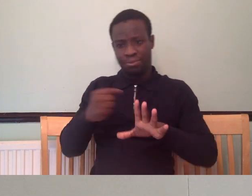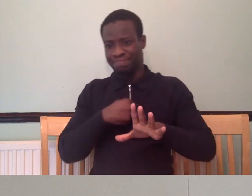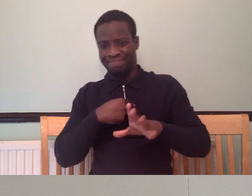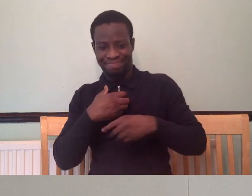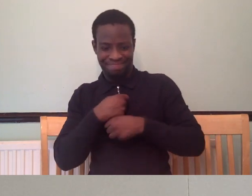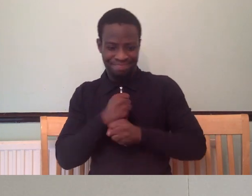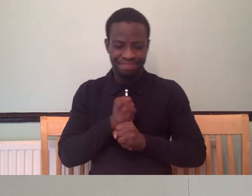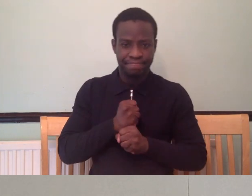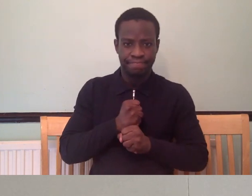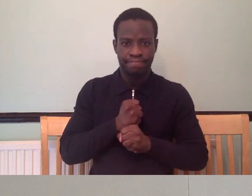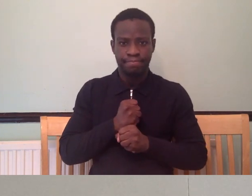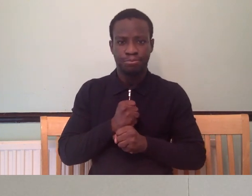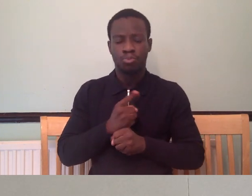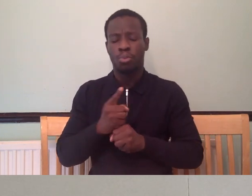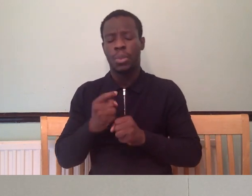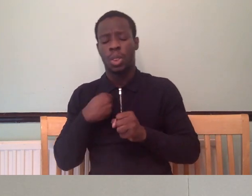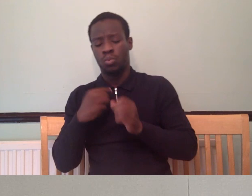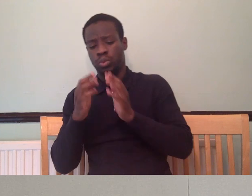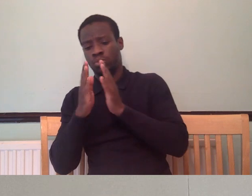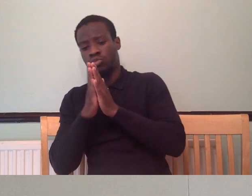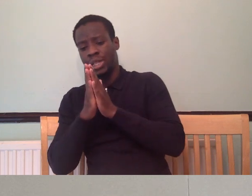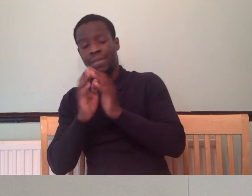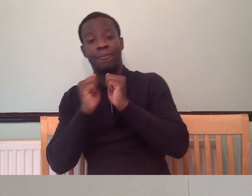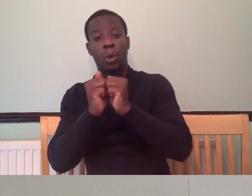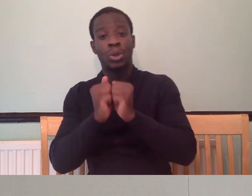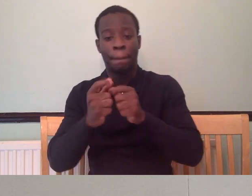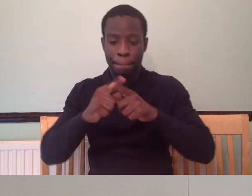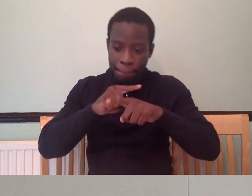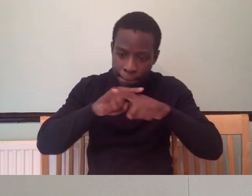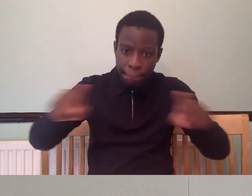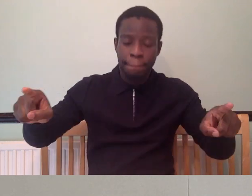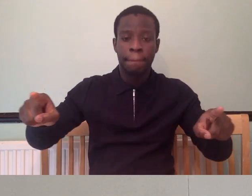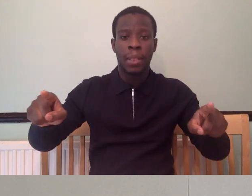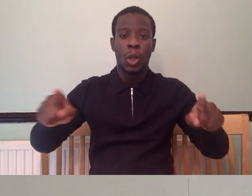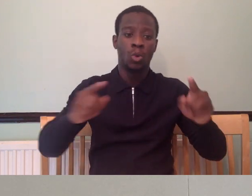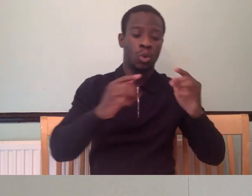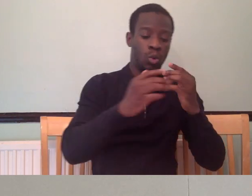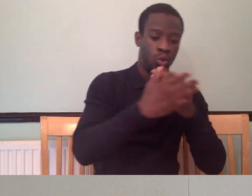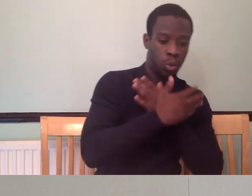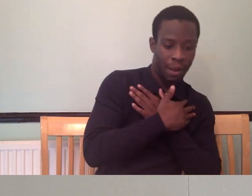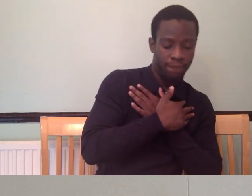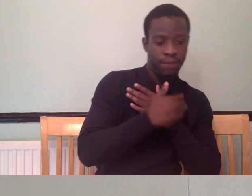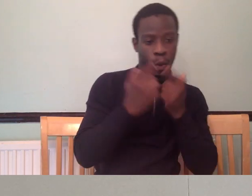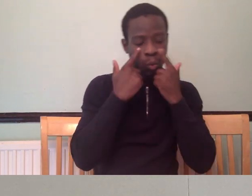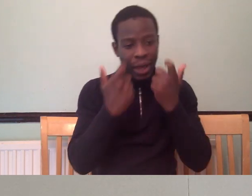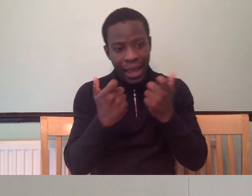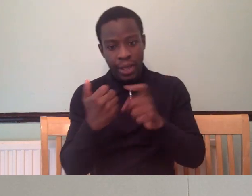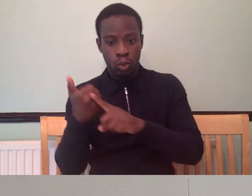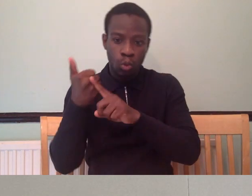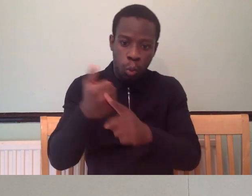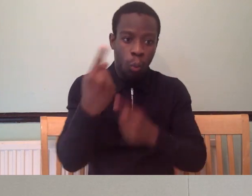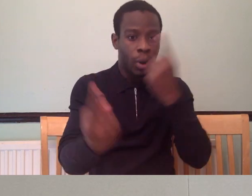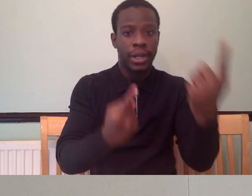Lord God, we pray as a fellowship that you would continue to help us to love, to care, and to support one another at this strange and